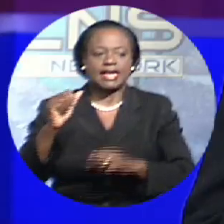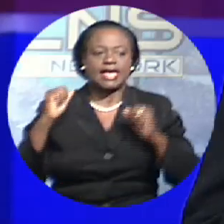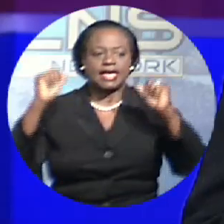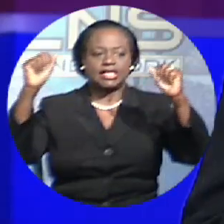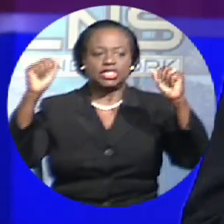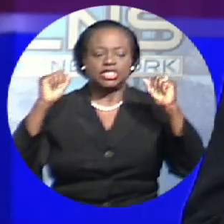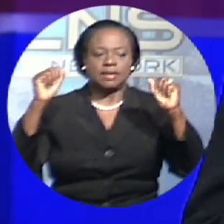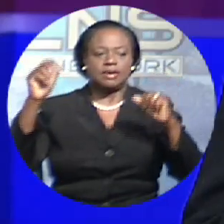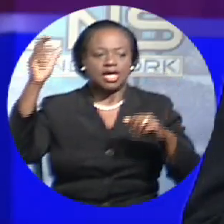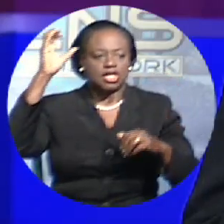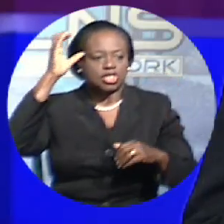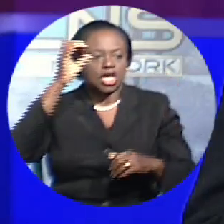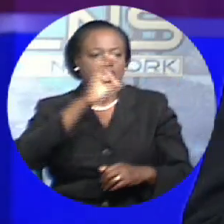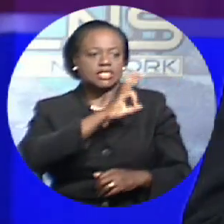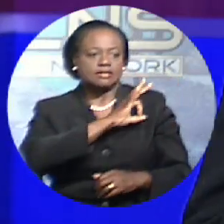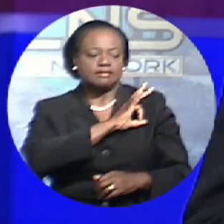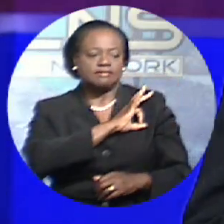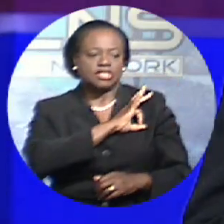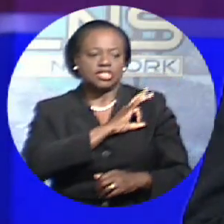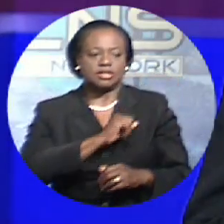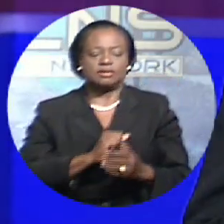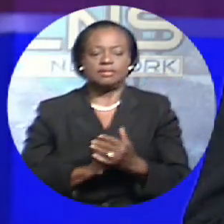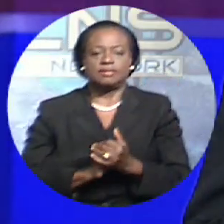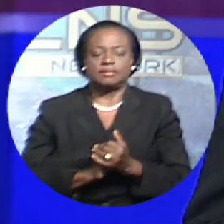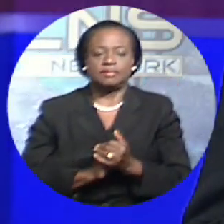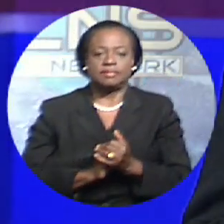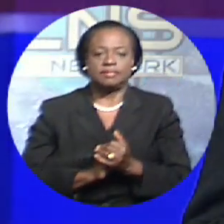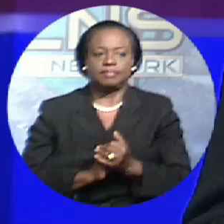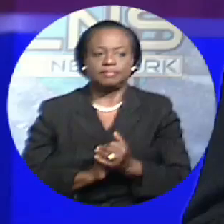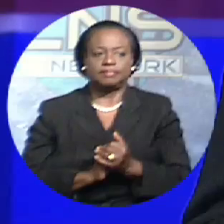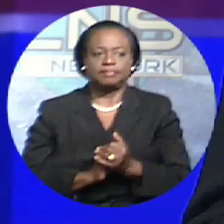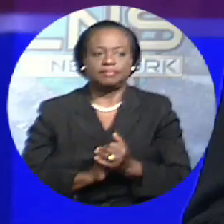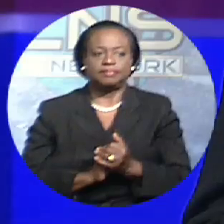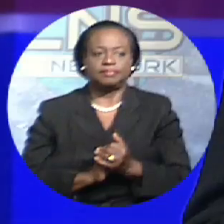find our Charles Fisher standing by with the very latest. Charles.